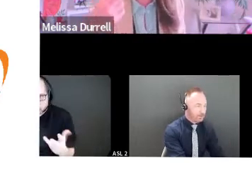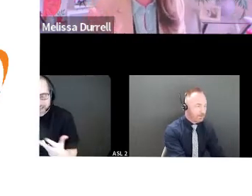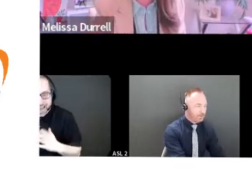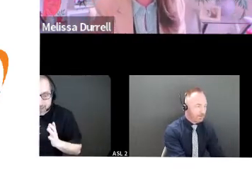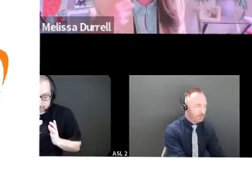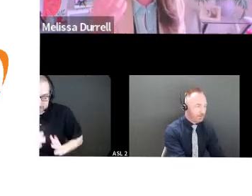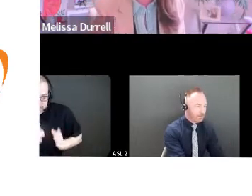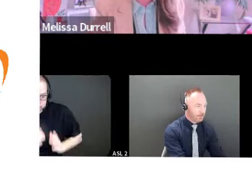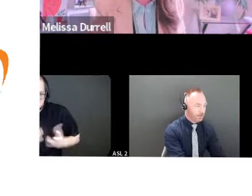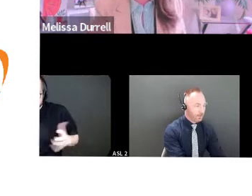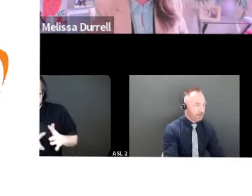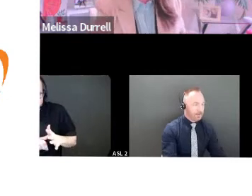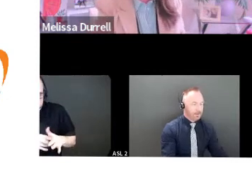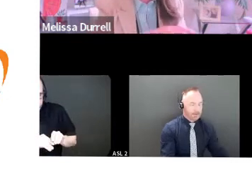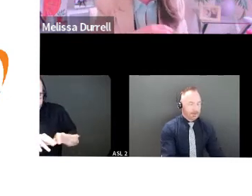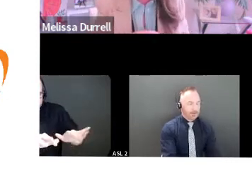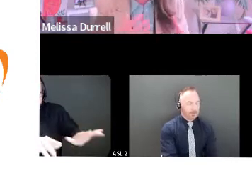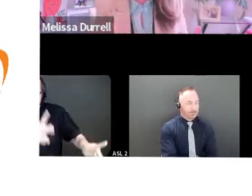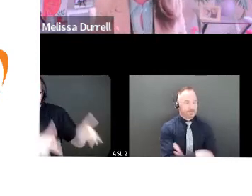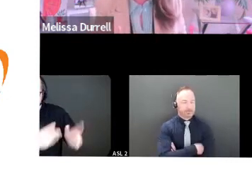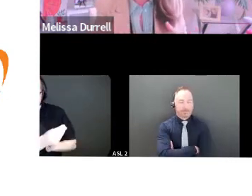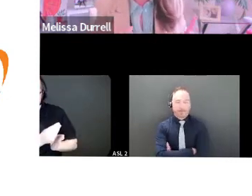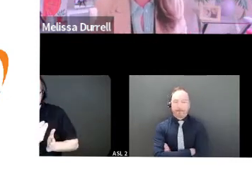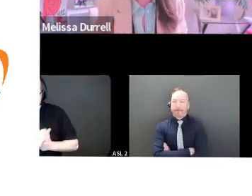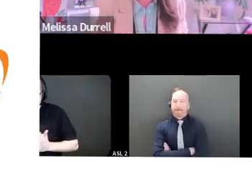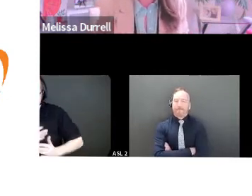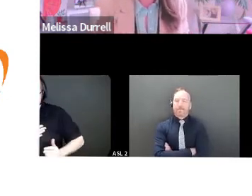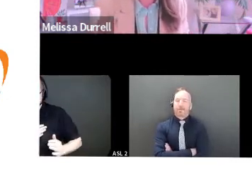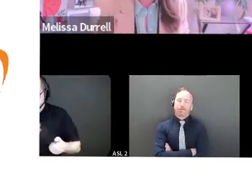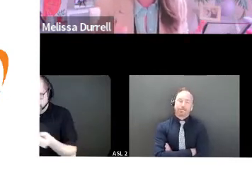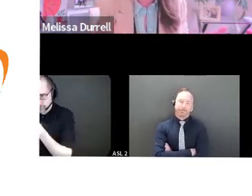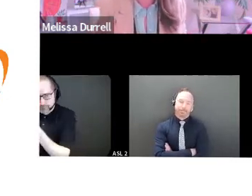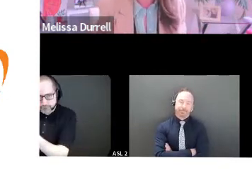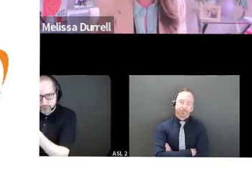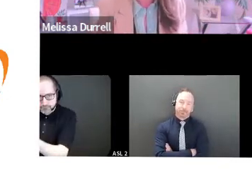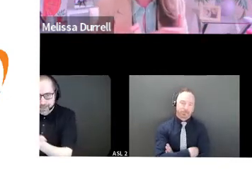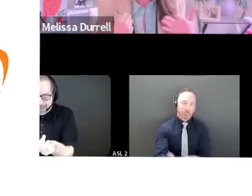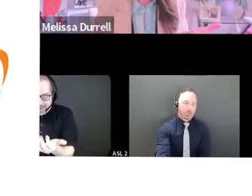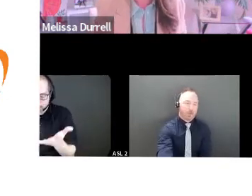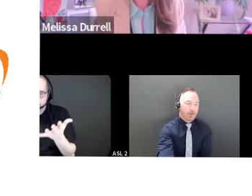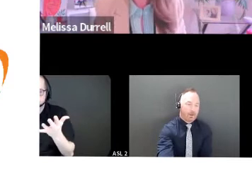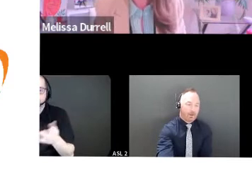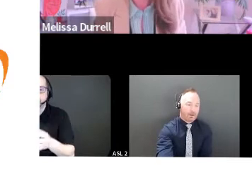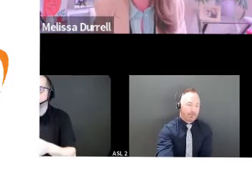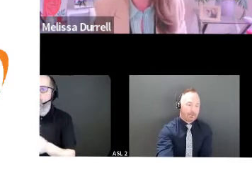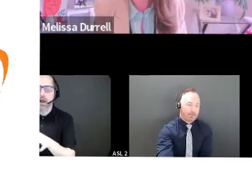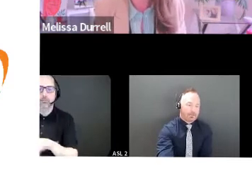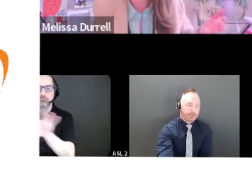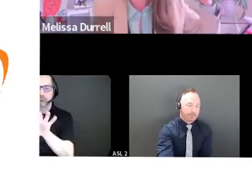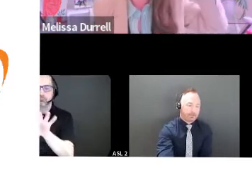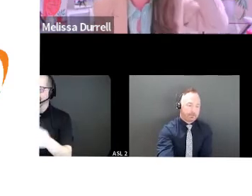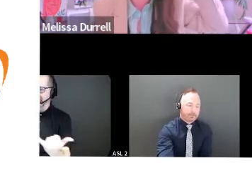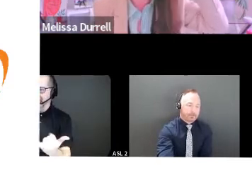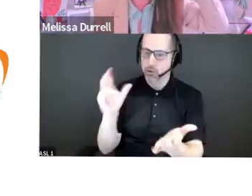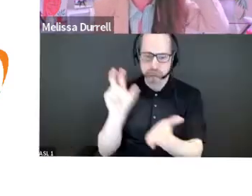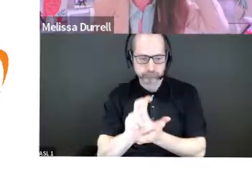started to reach out what's going on in that space. And then of course, your value proposition, why now, why is now the right time for